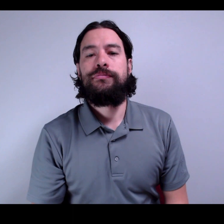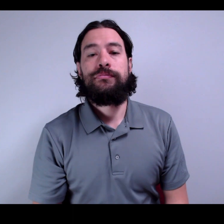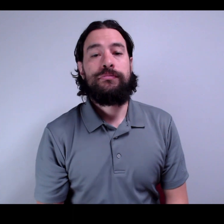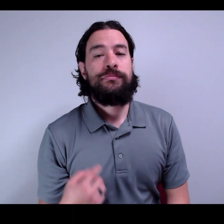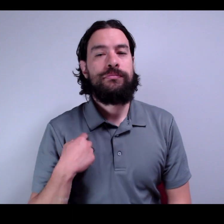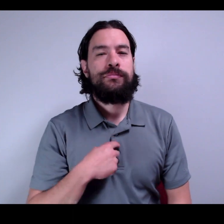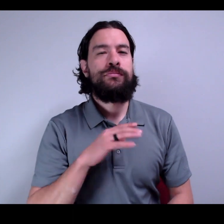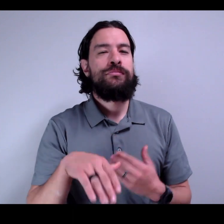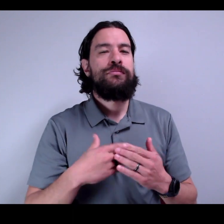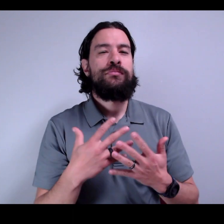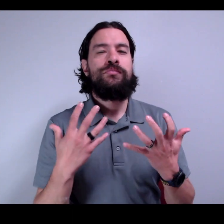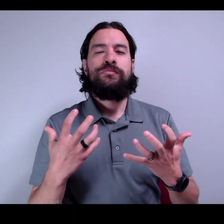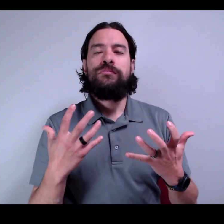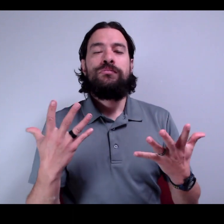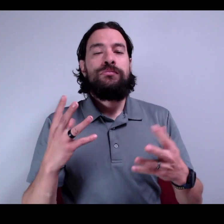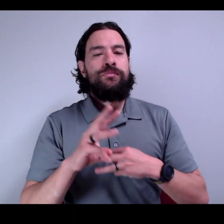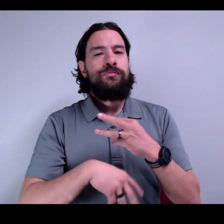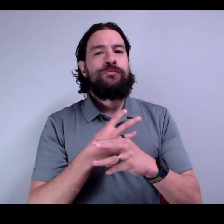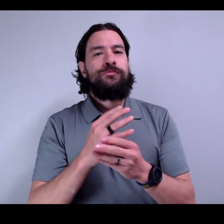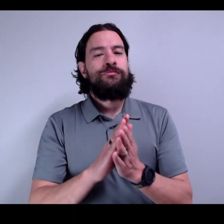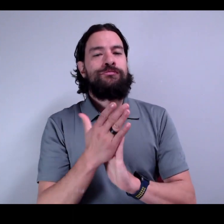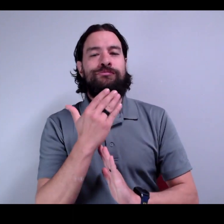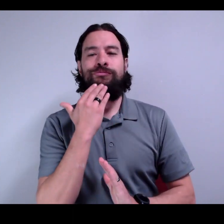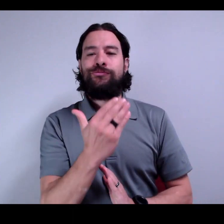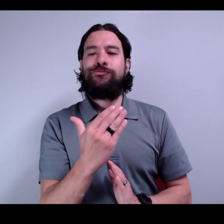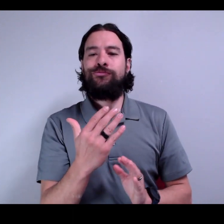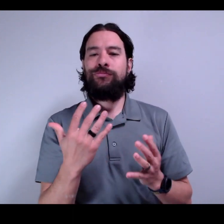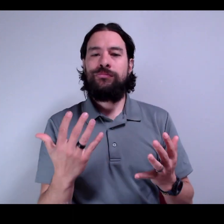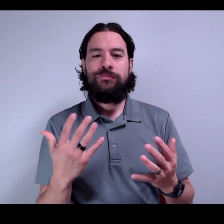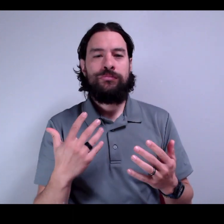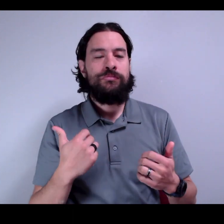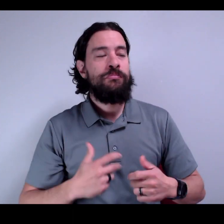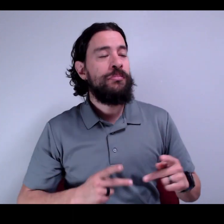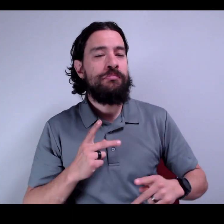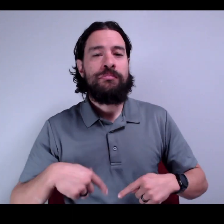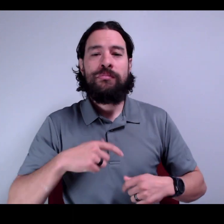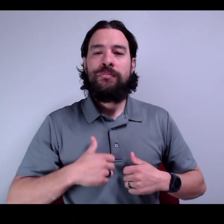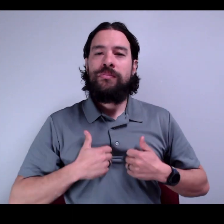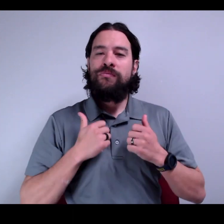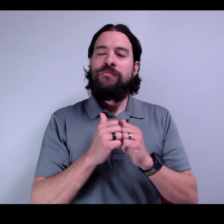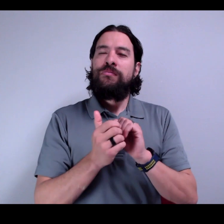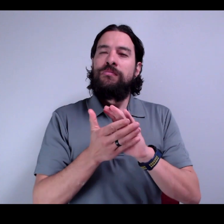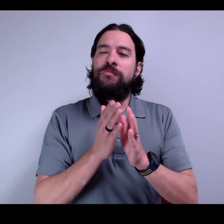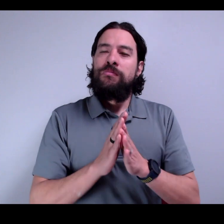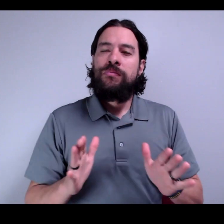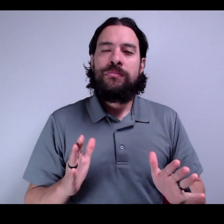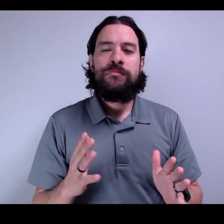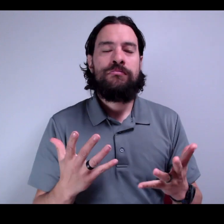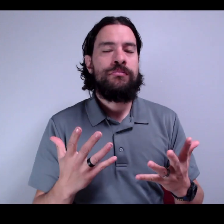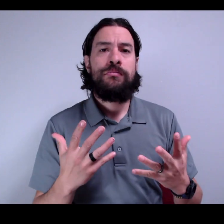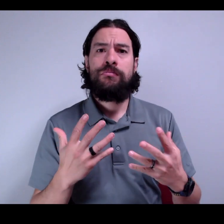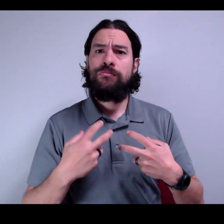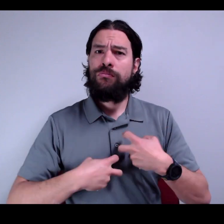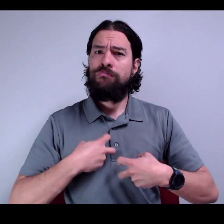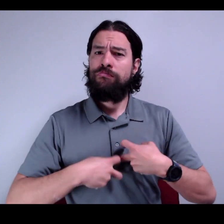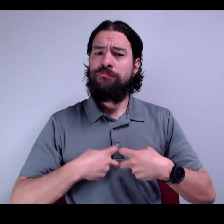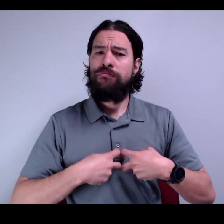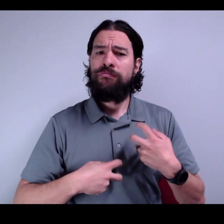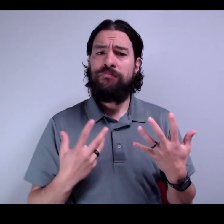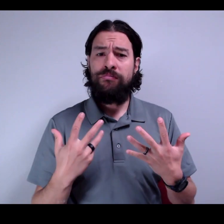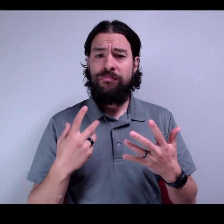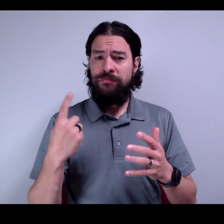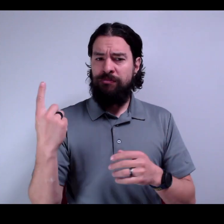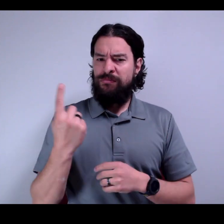We all long for the world to be good, for people to live in peace, act with love and justice. But there's a